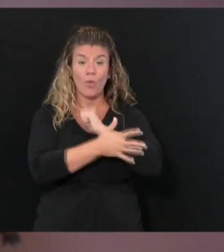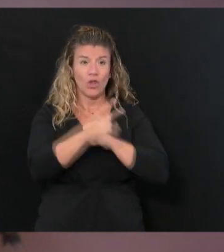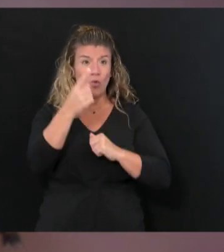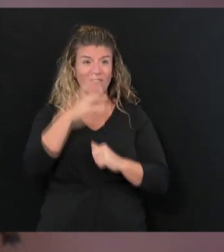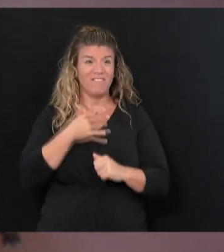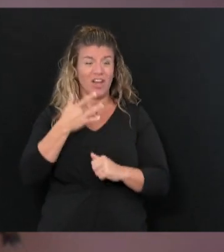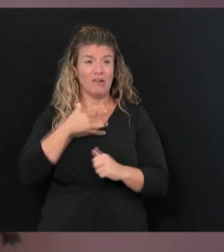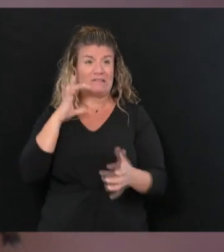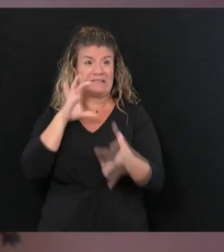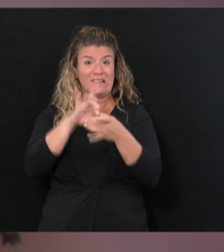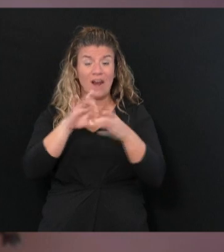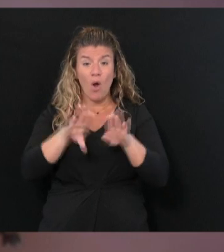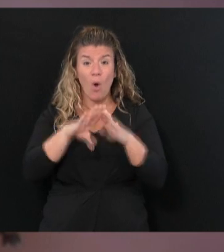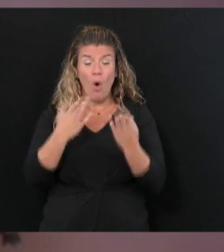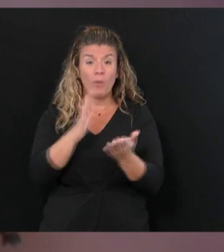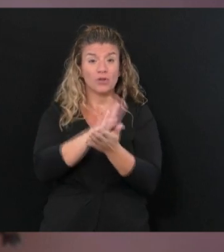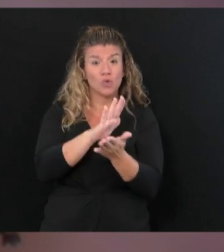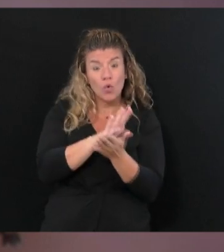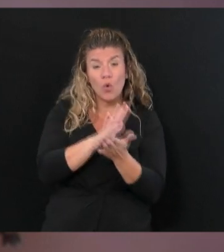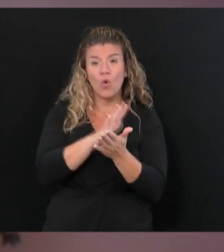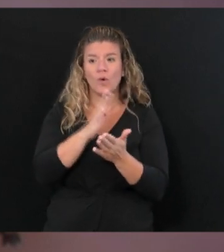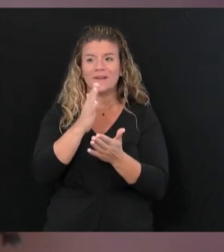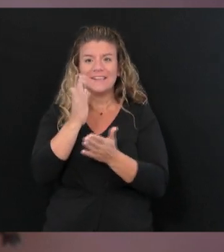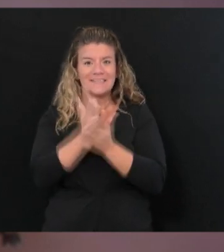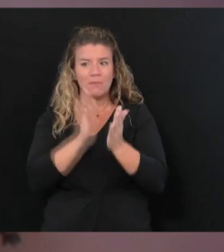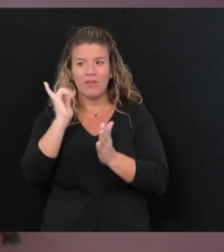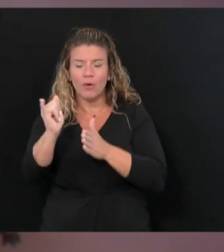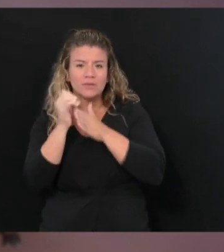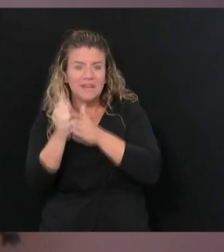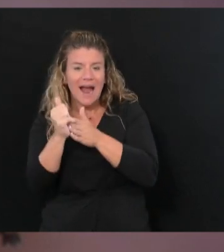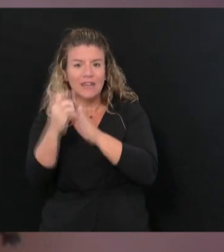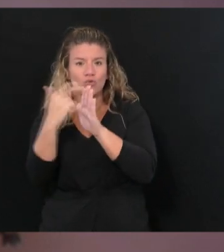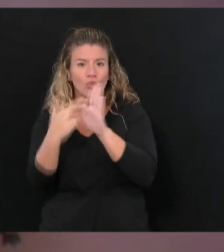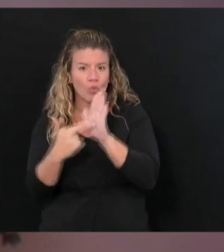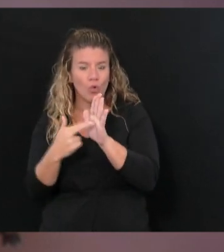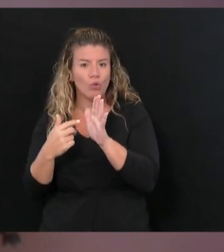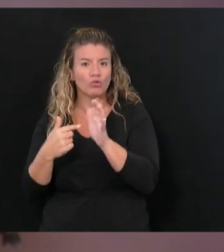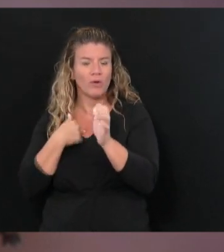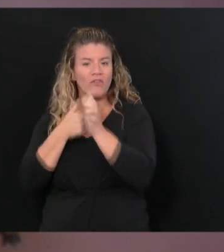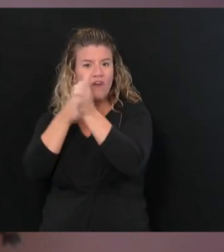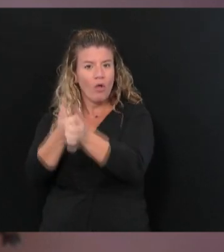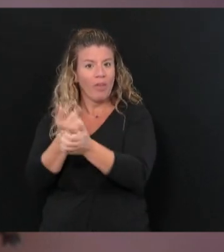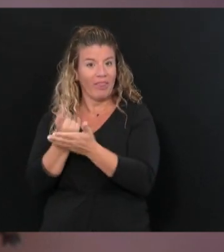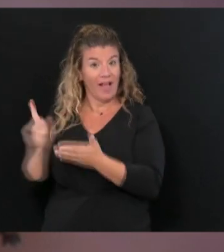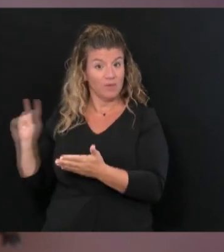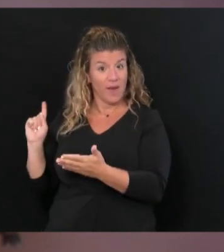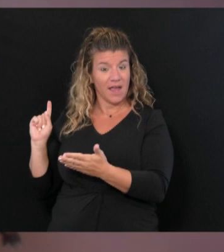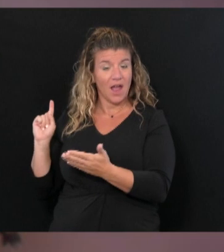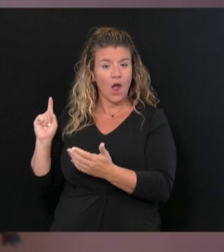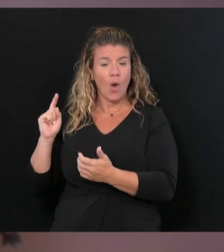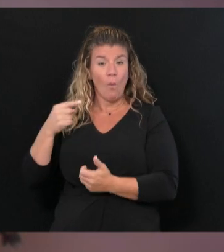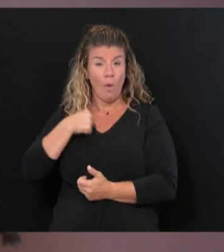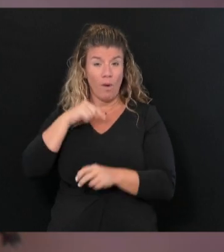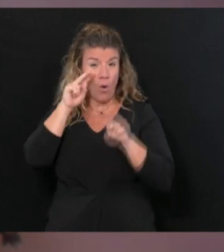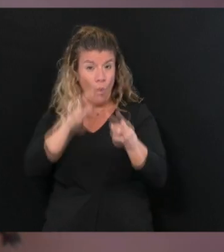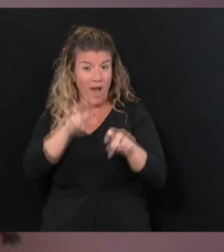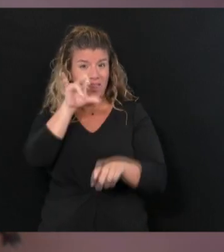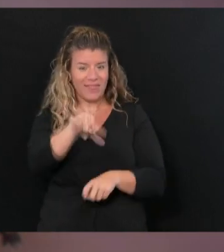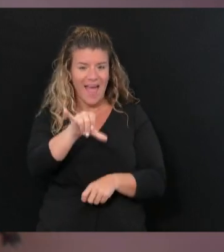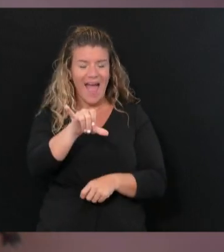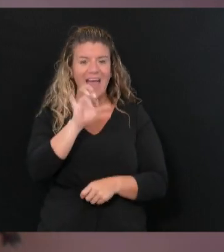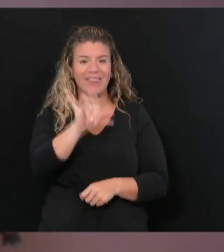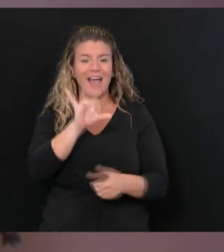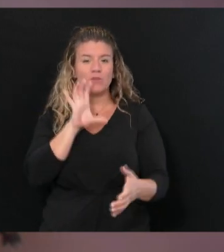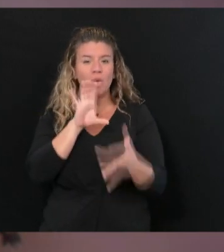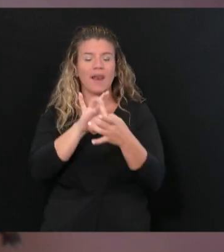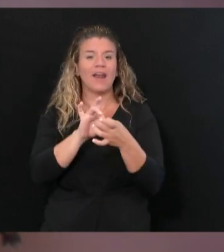school openings and some of the guidance that we had talked about last week, is related to the amount and